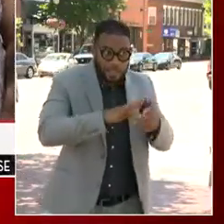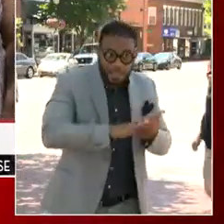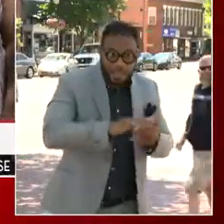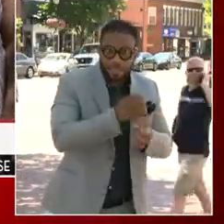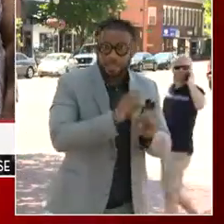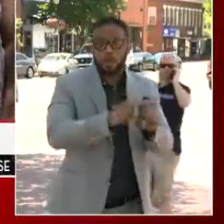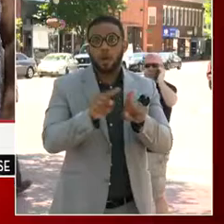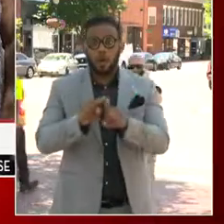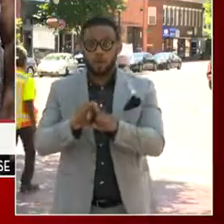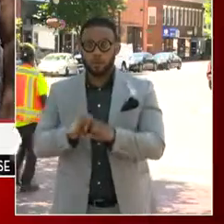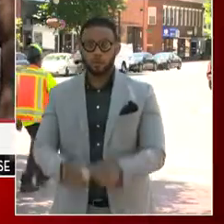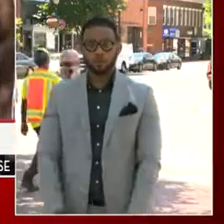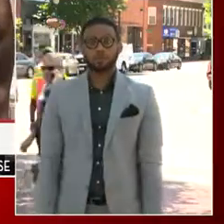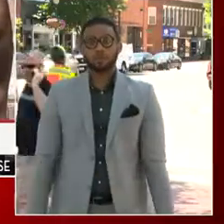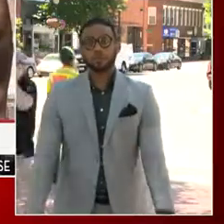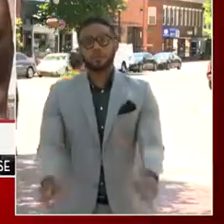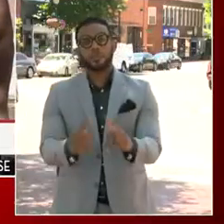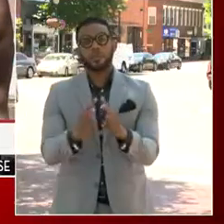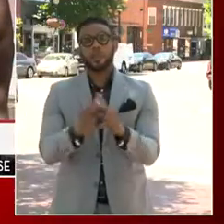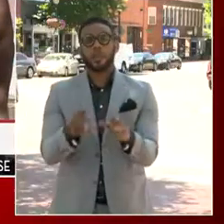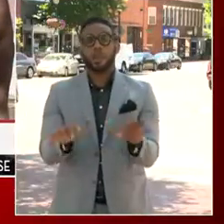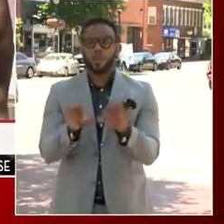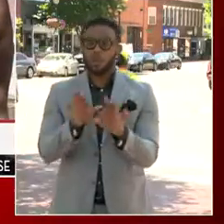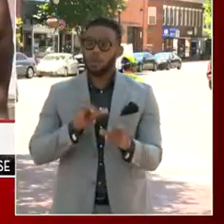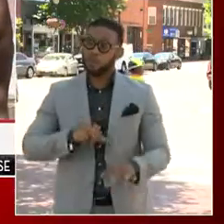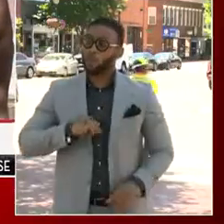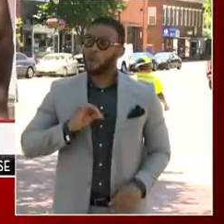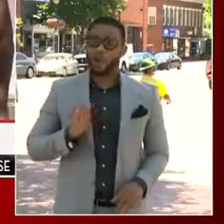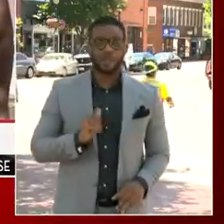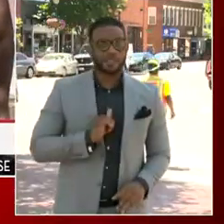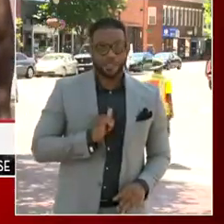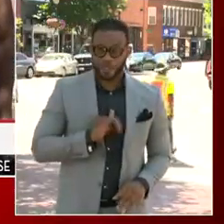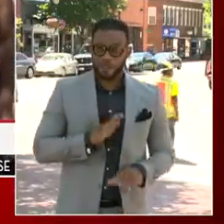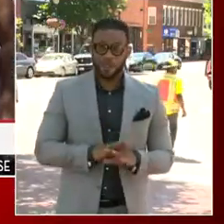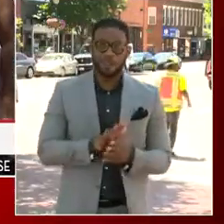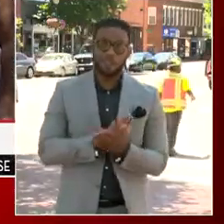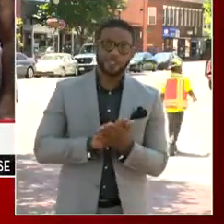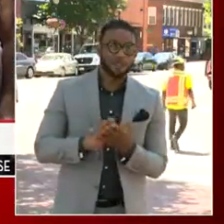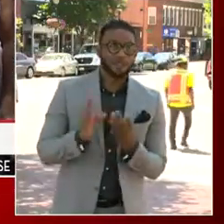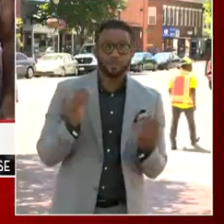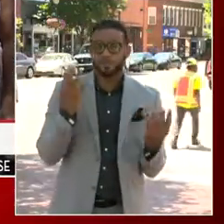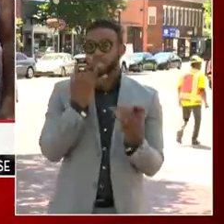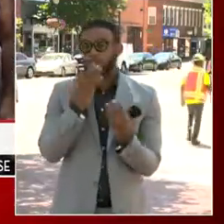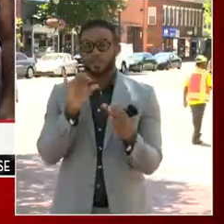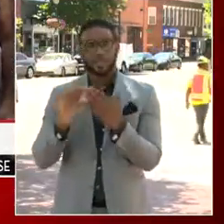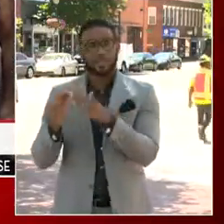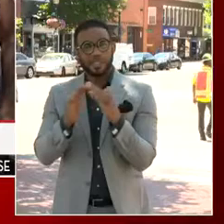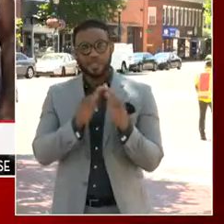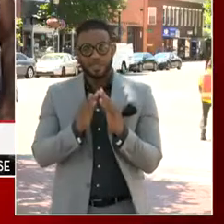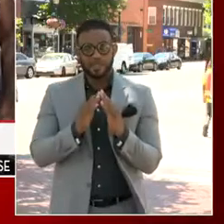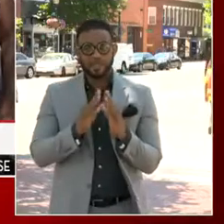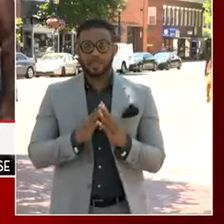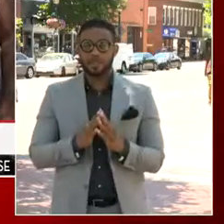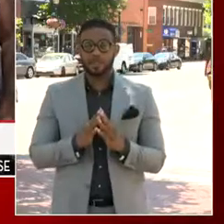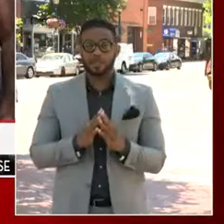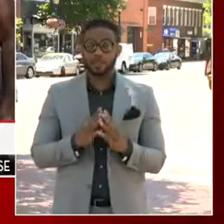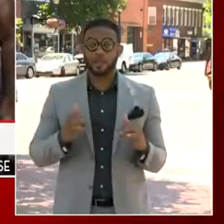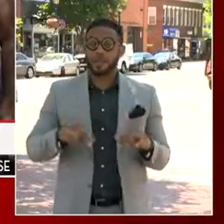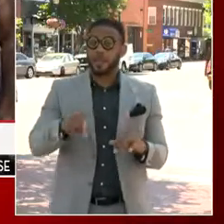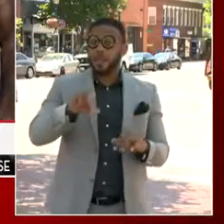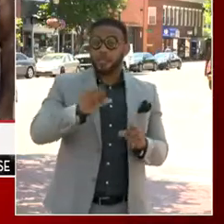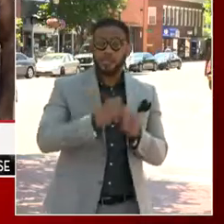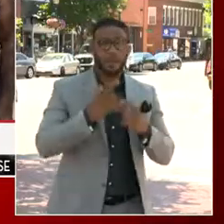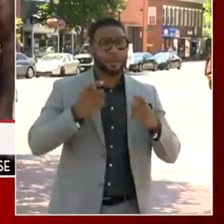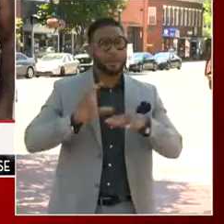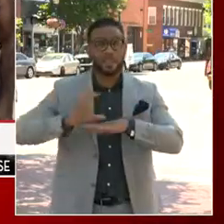safe as well. So it's very important. We pride ourselves on the cleanliness of our city. We have to